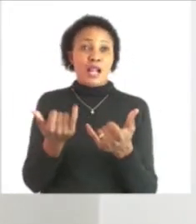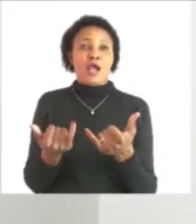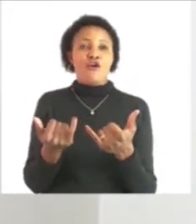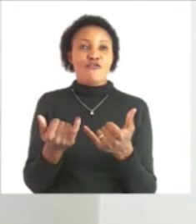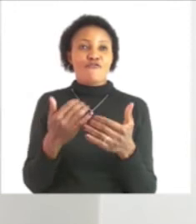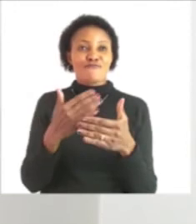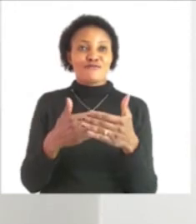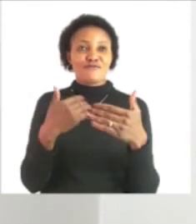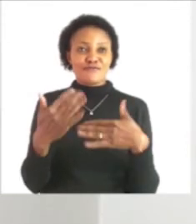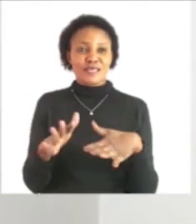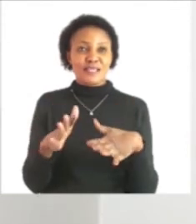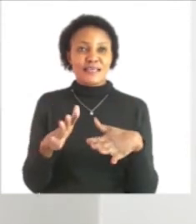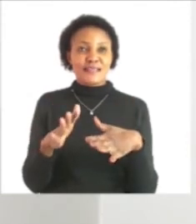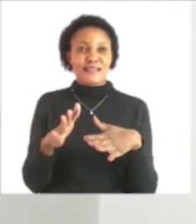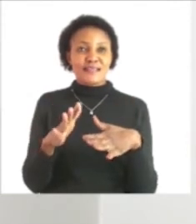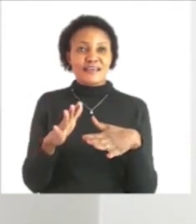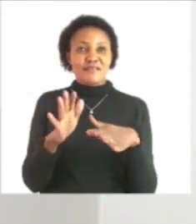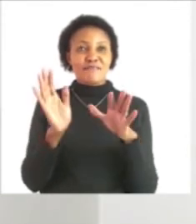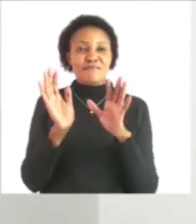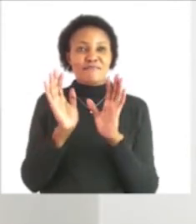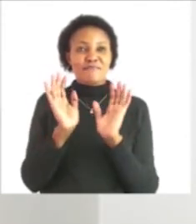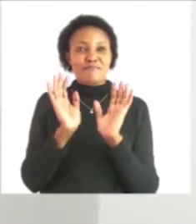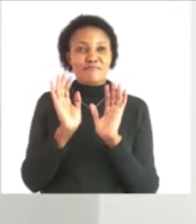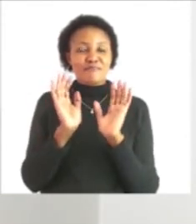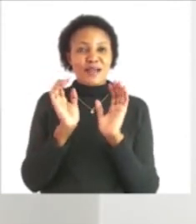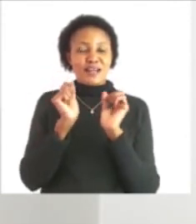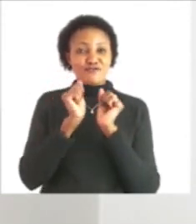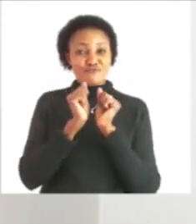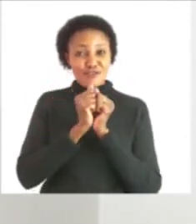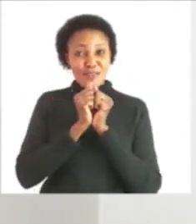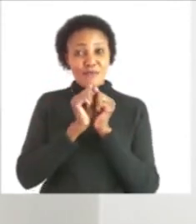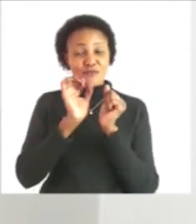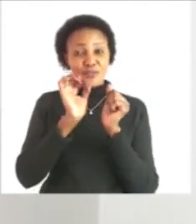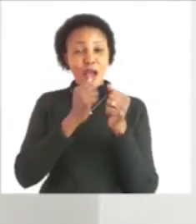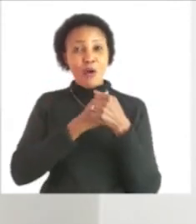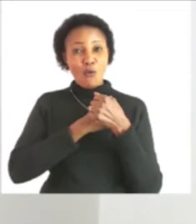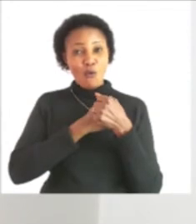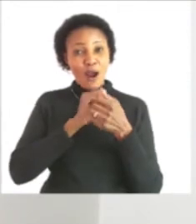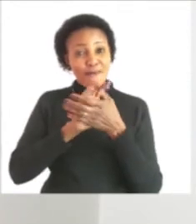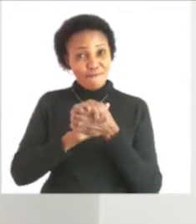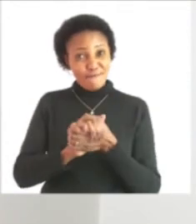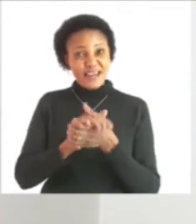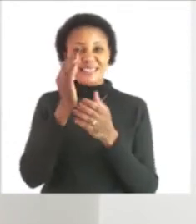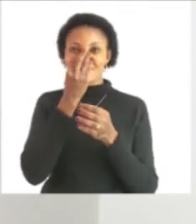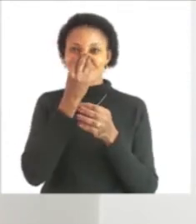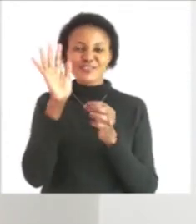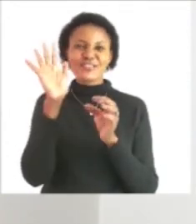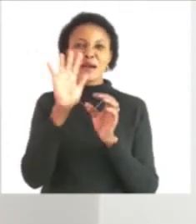before we close off, we will say bye-bye together with our friend Zashi.